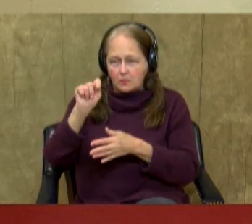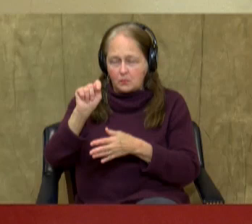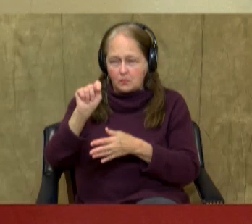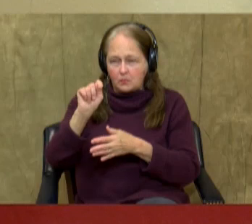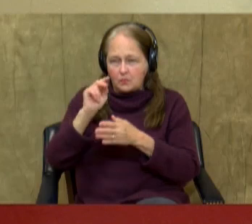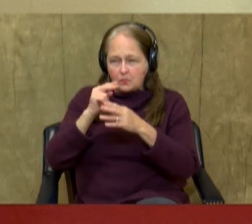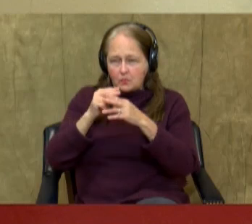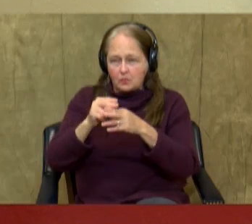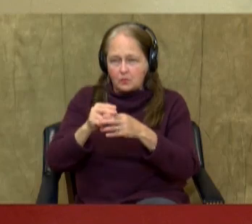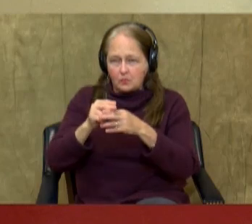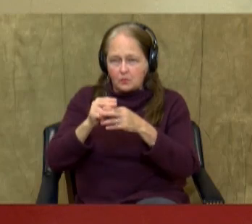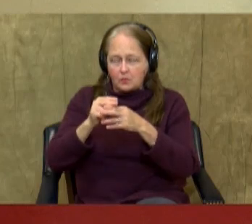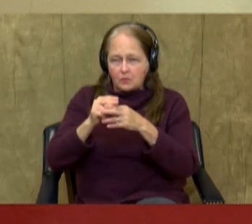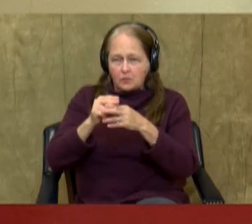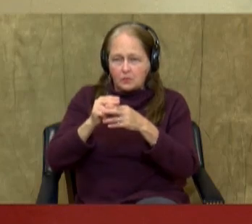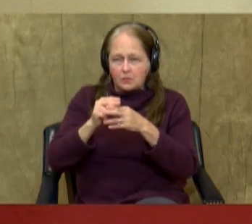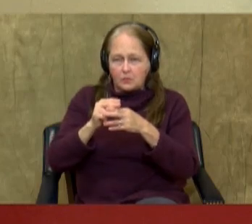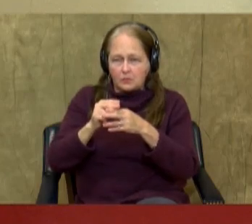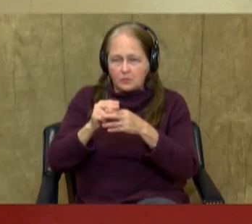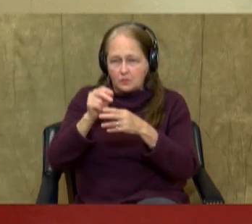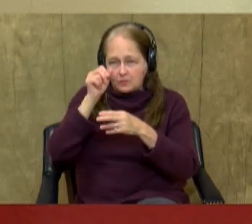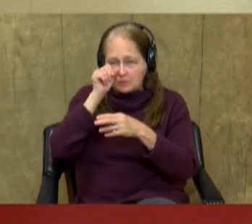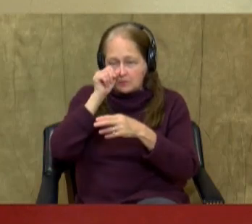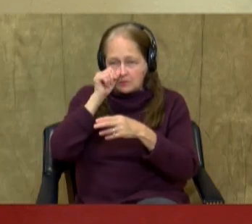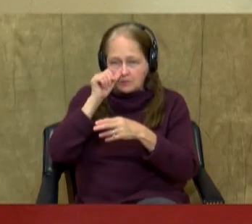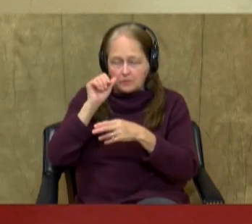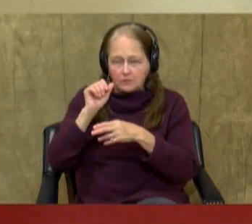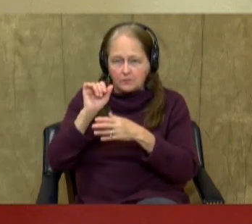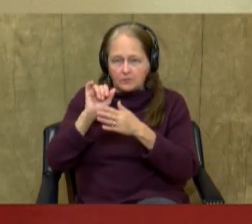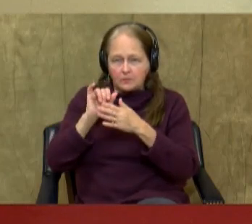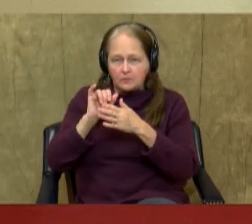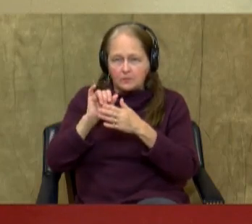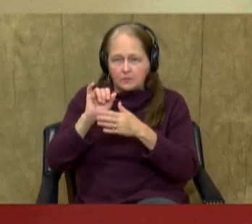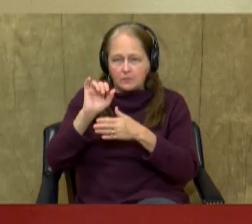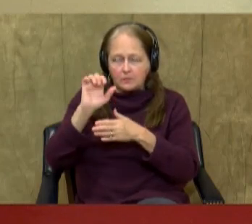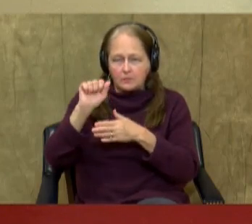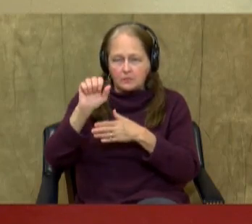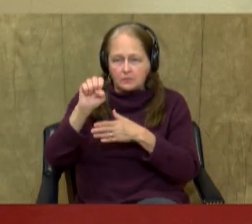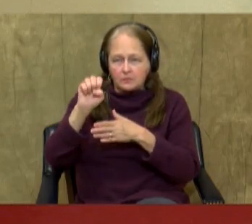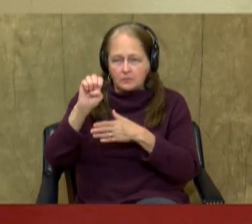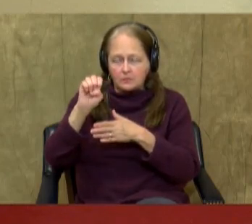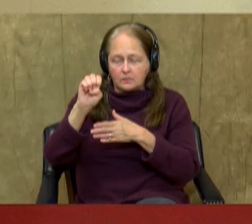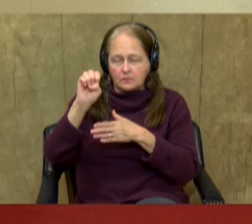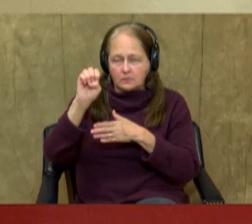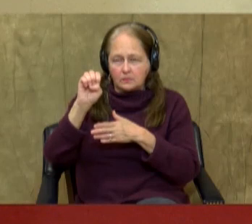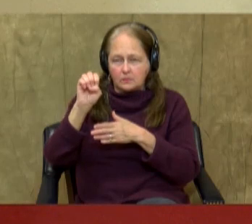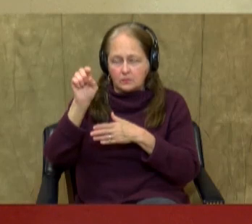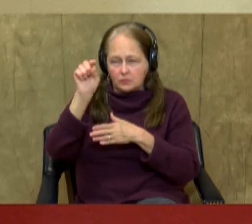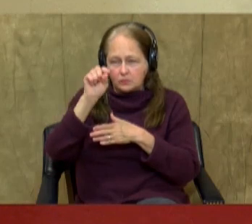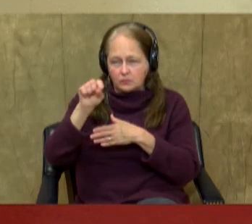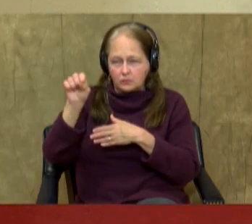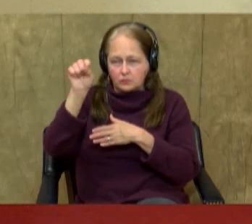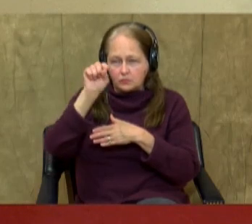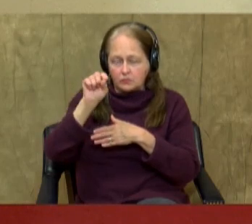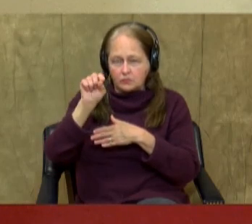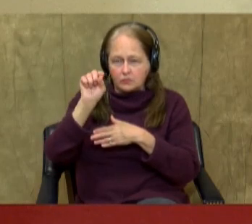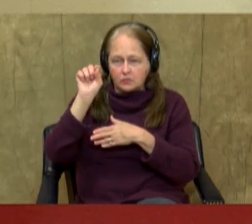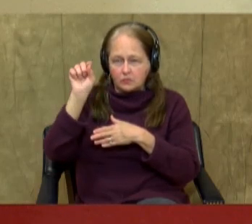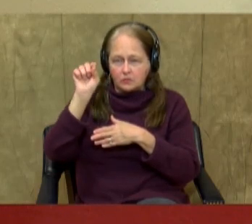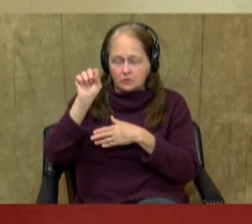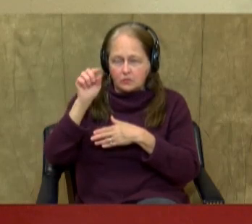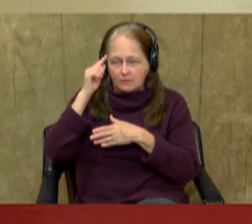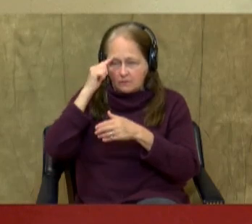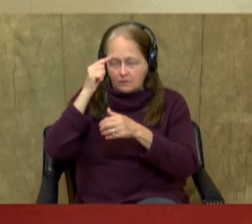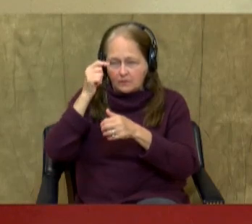a case. That's the technical term for it. It's the circle that you make or the dot you make